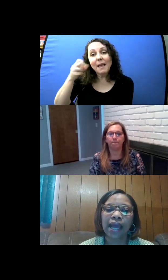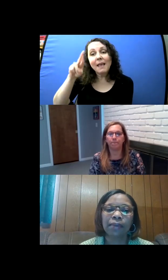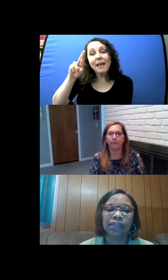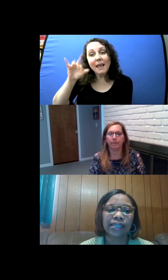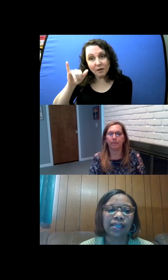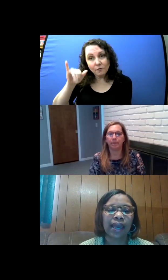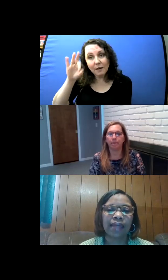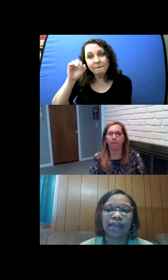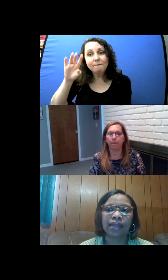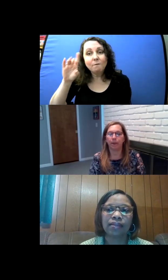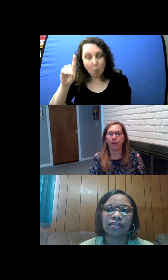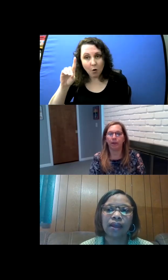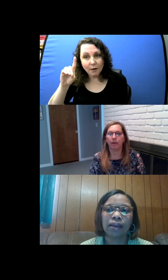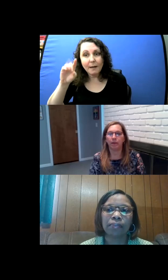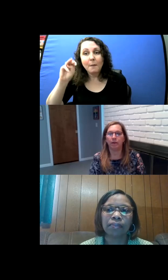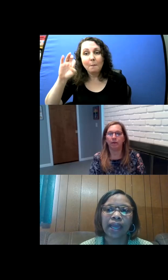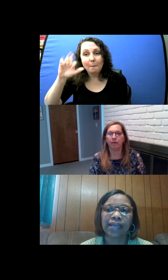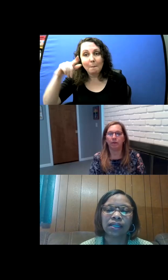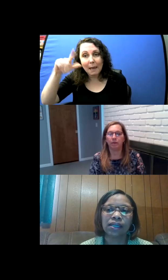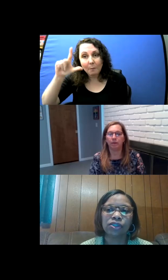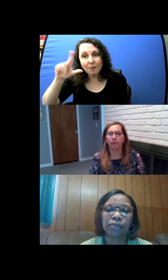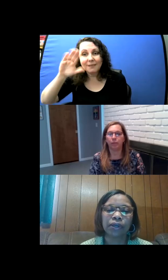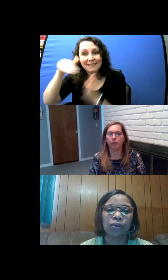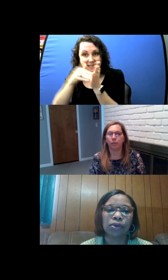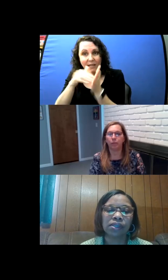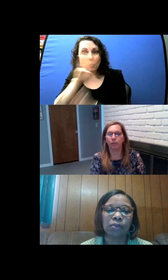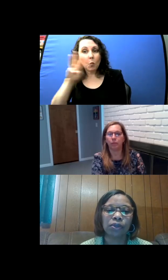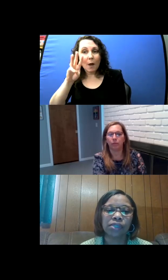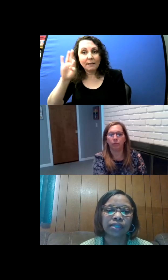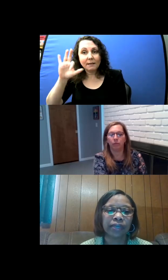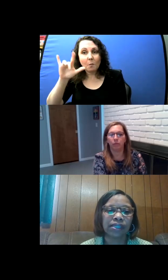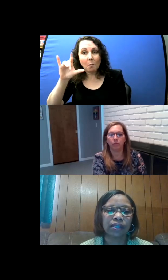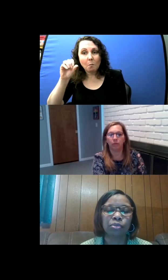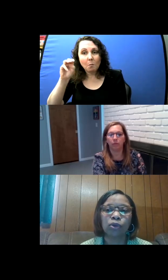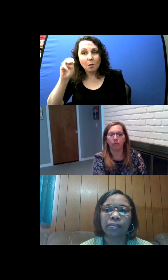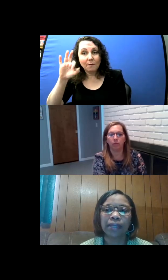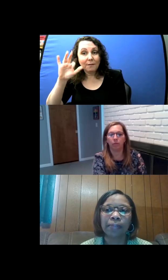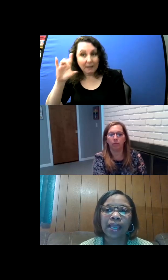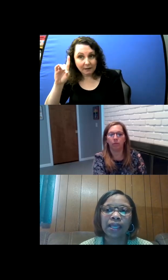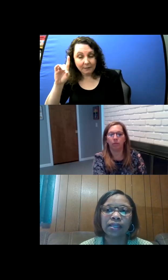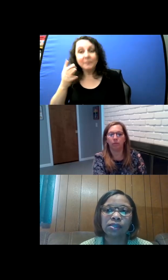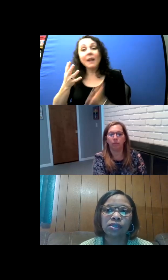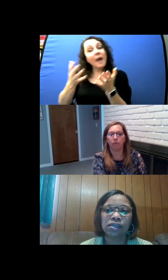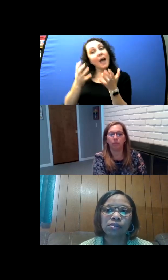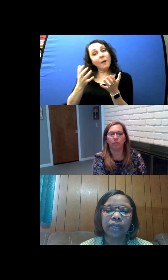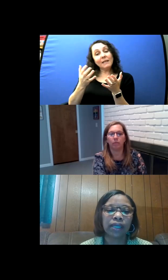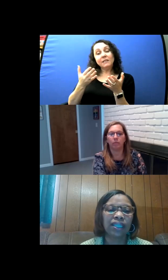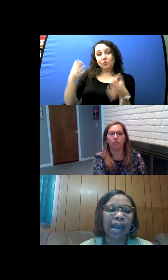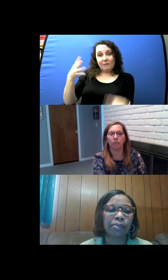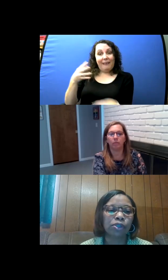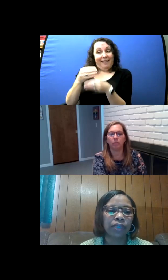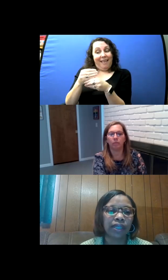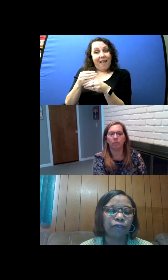And I would like to add that as a customer or someone who's interested in employment, this will be a